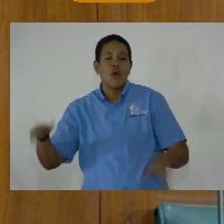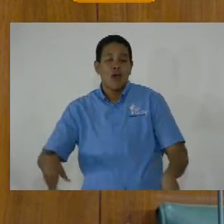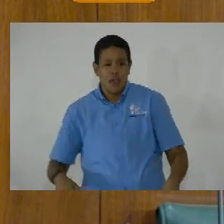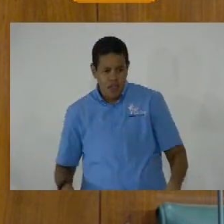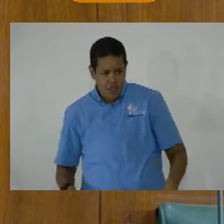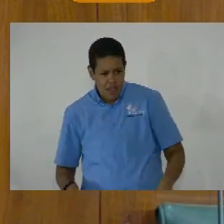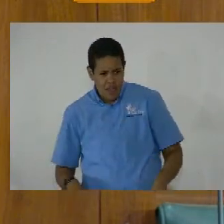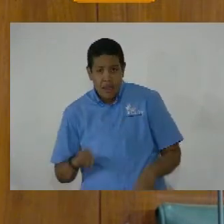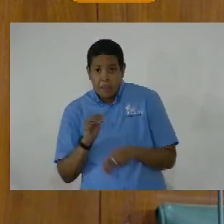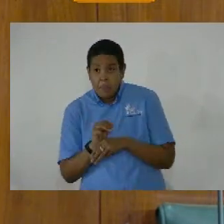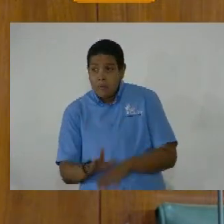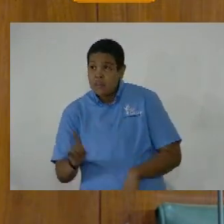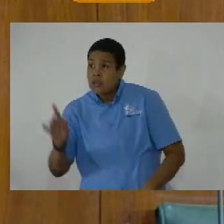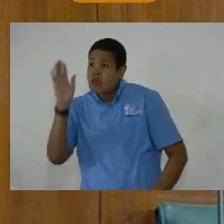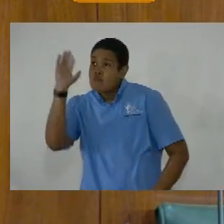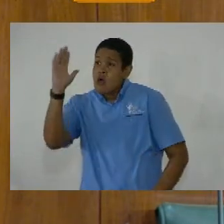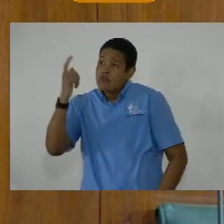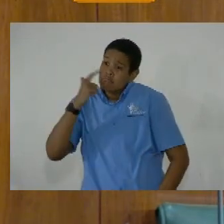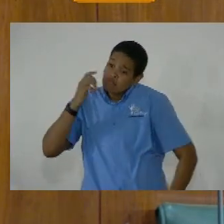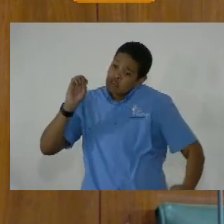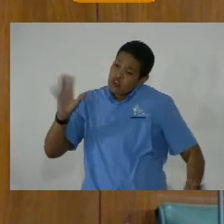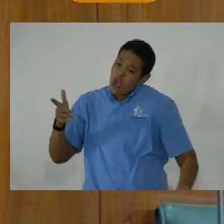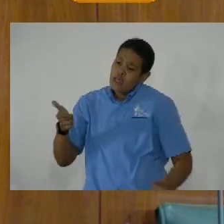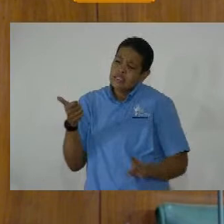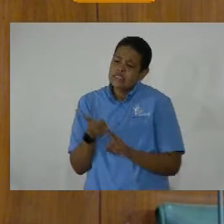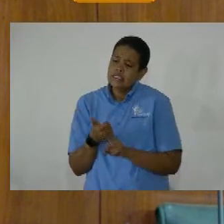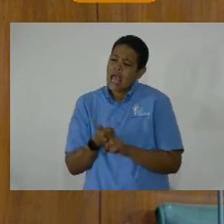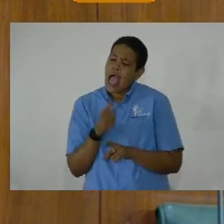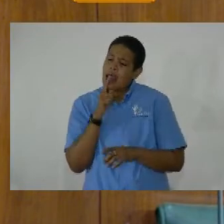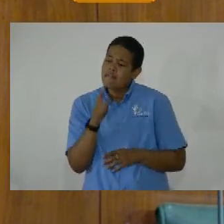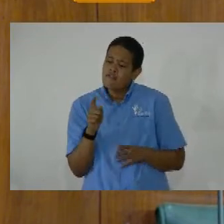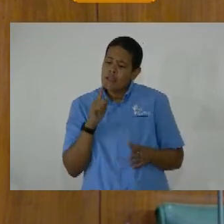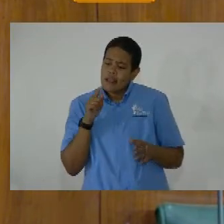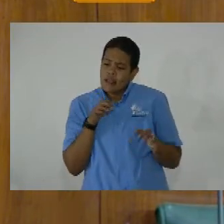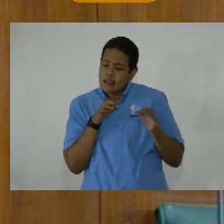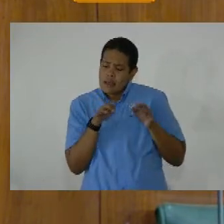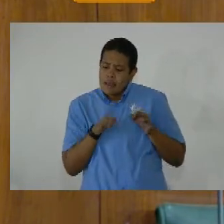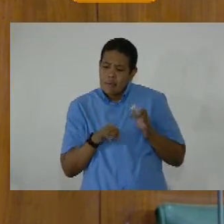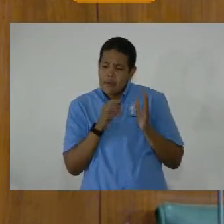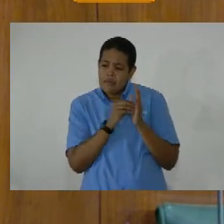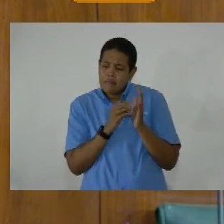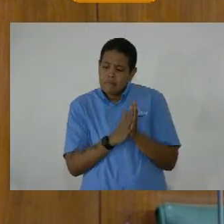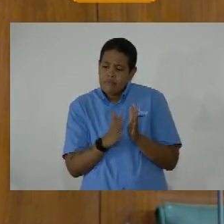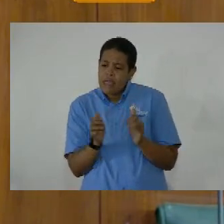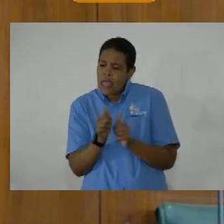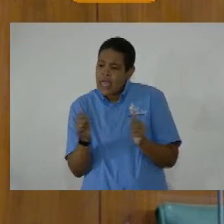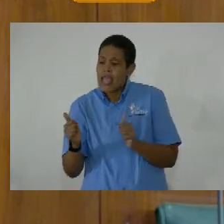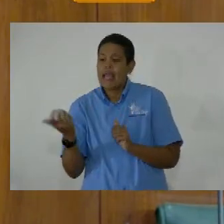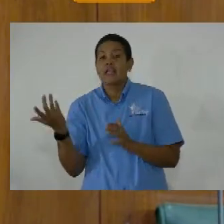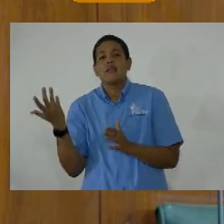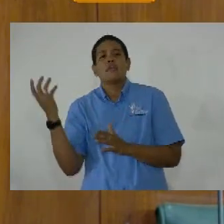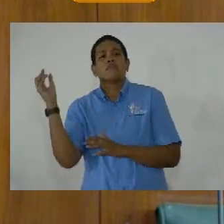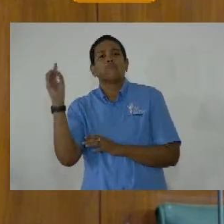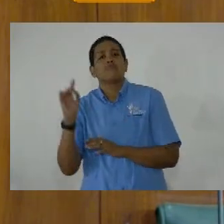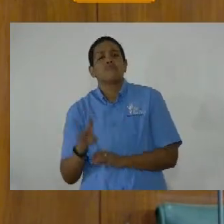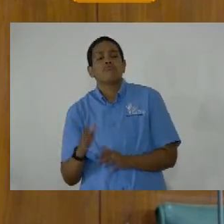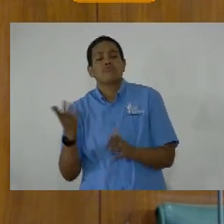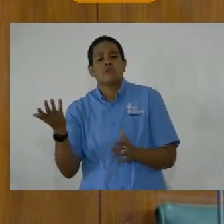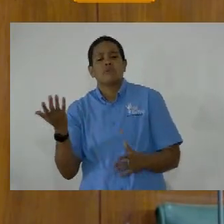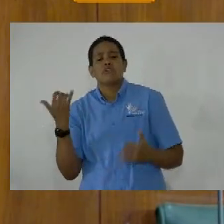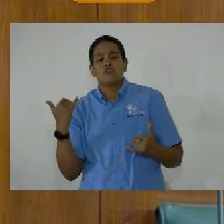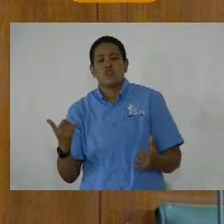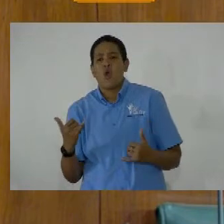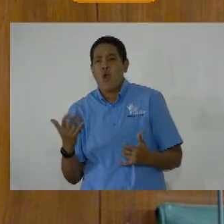Nowhere in the Minister's presentation was there even a hint of any of the headwinds now buffeting